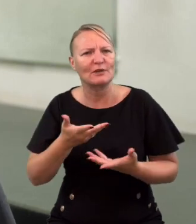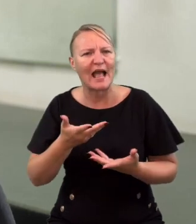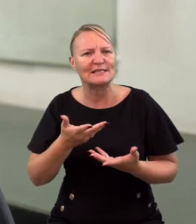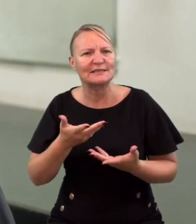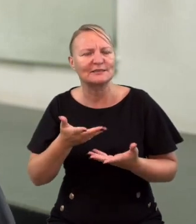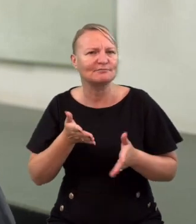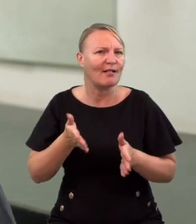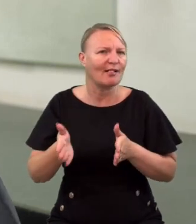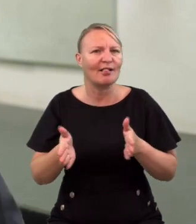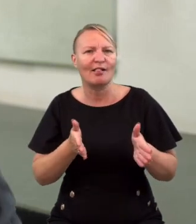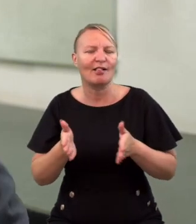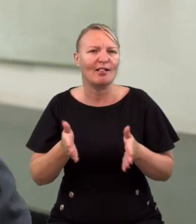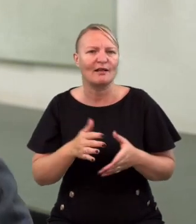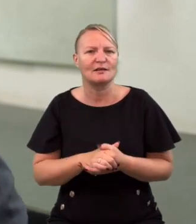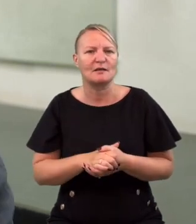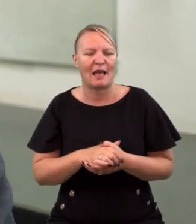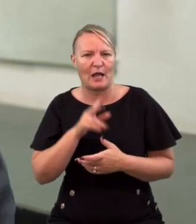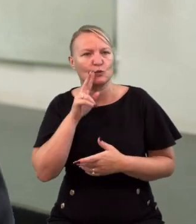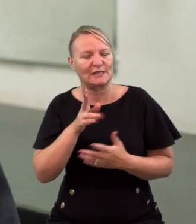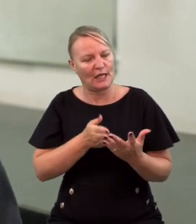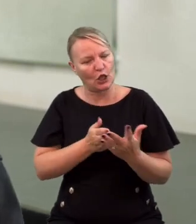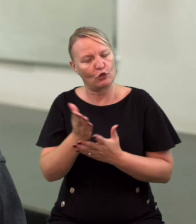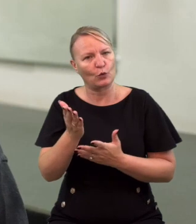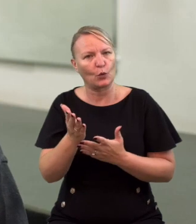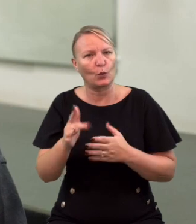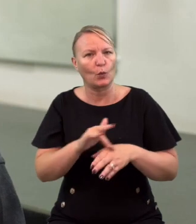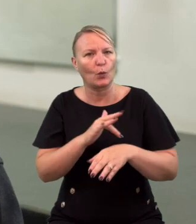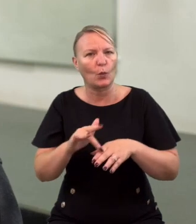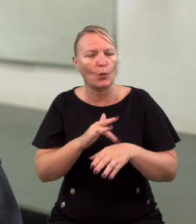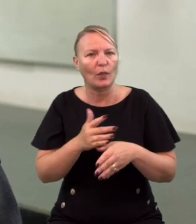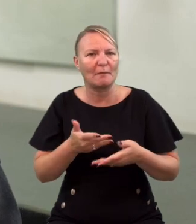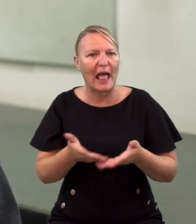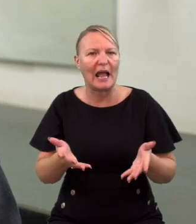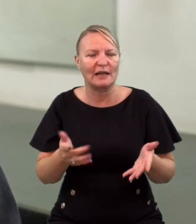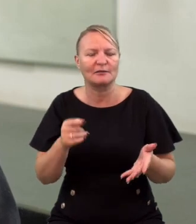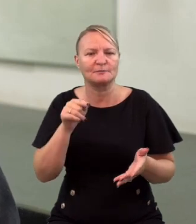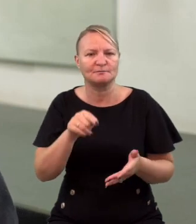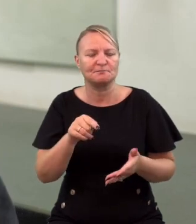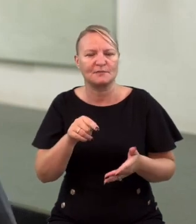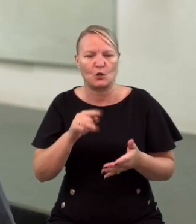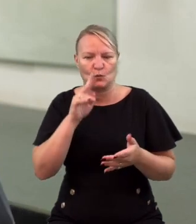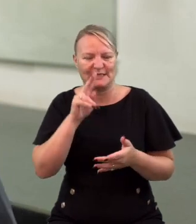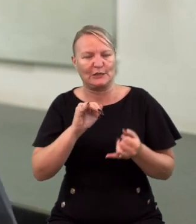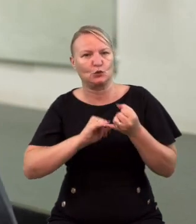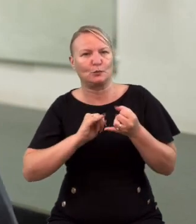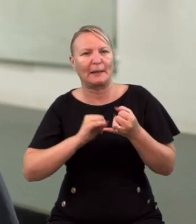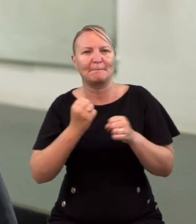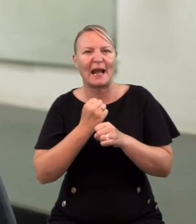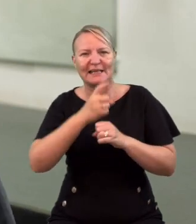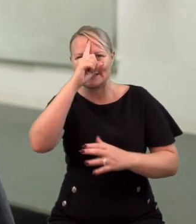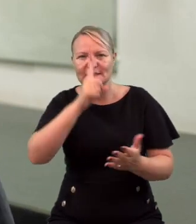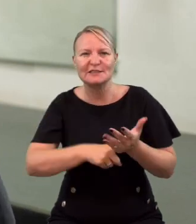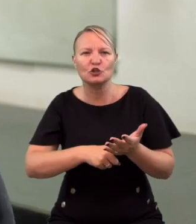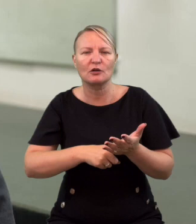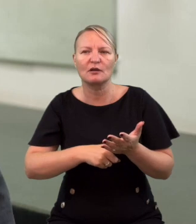like as we go on in the play, Subi finds that his decisions to tell